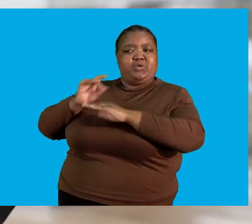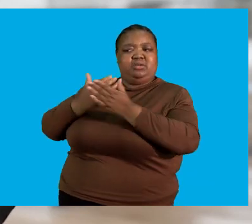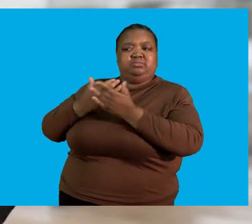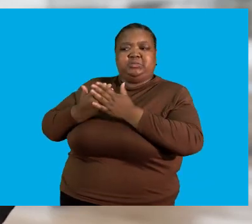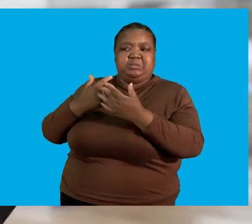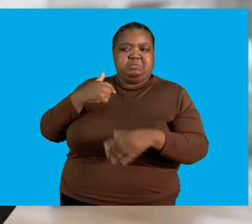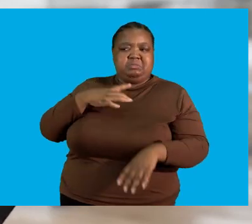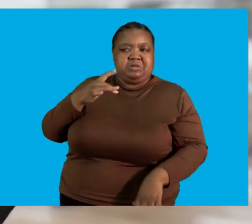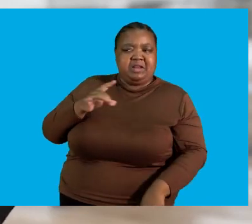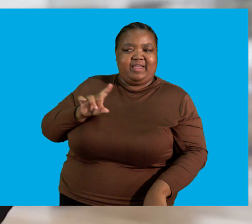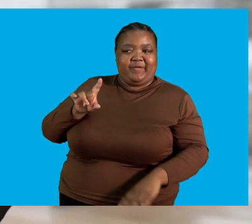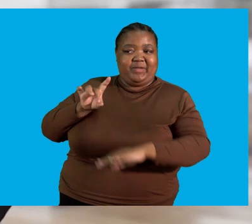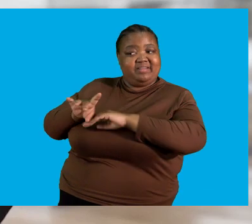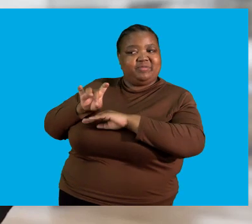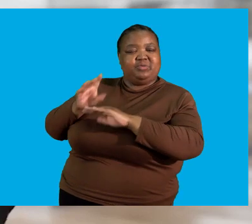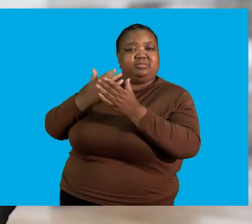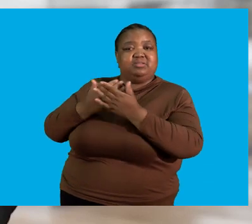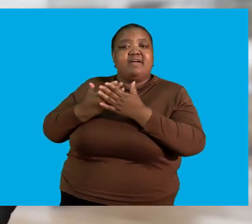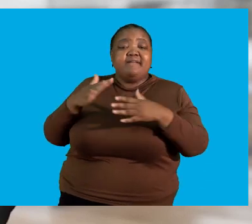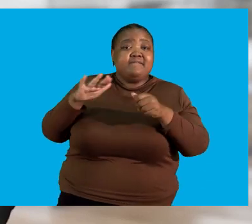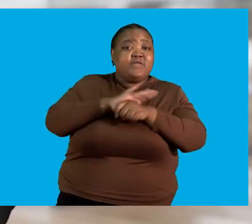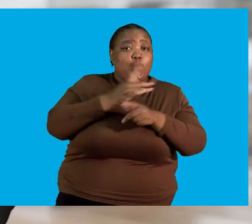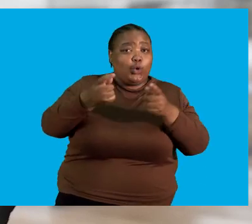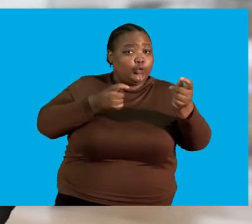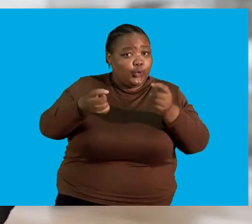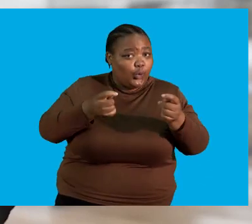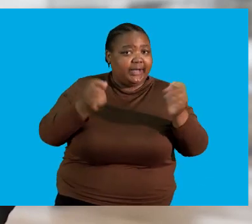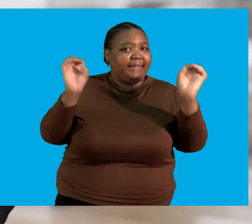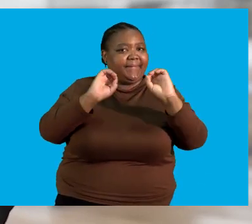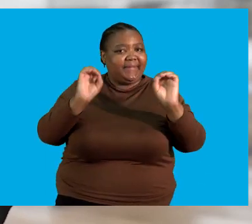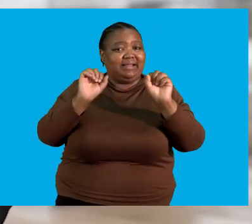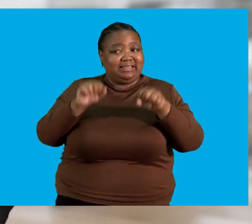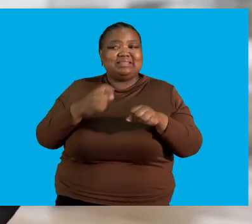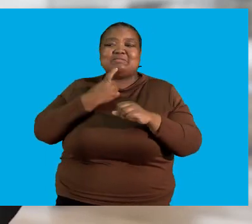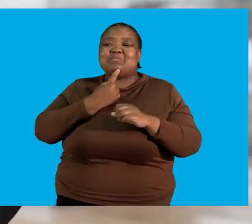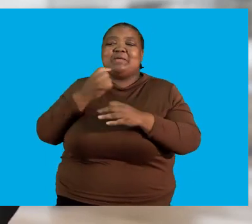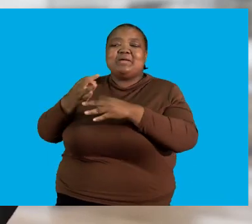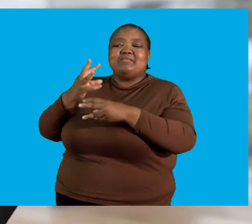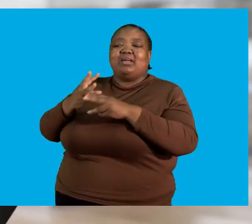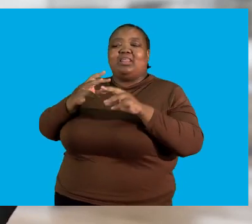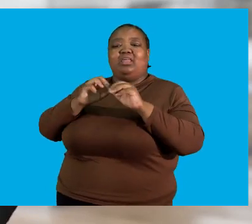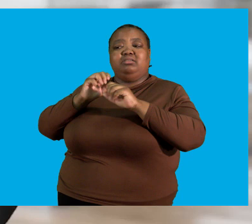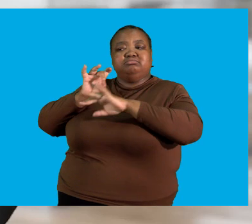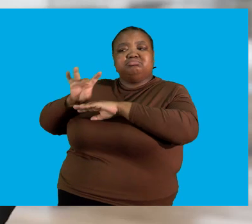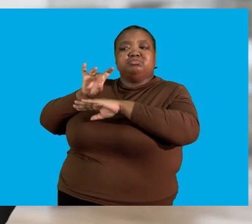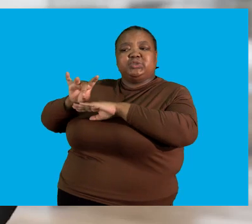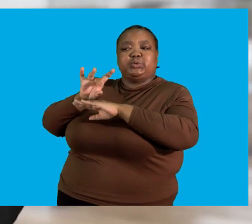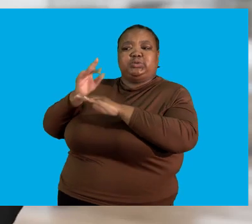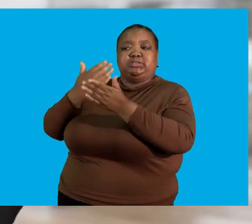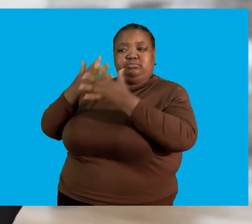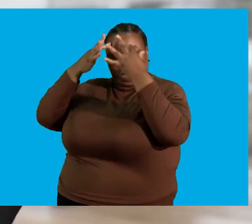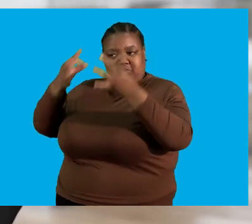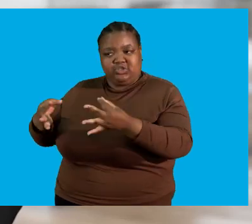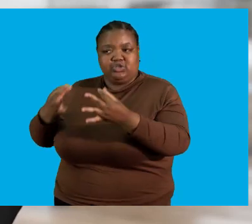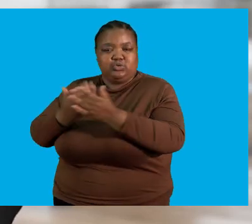like. Meaning that, yes, you do not have full control, but you can influence them into making certain decisions.